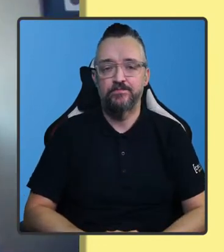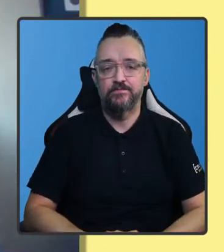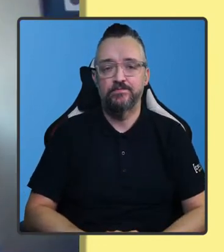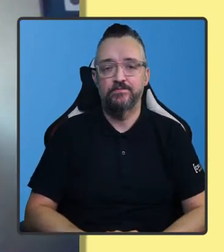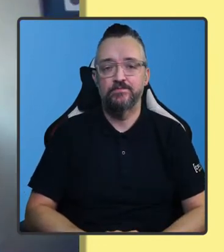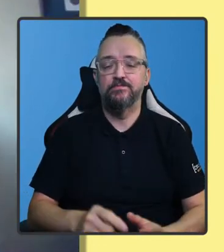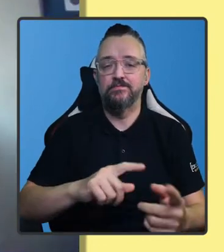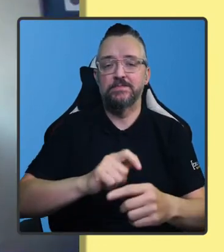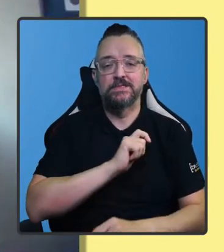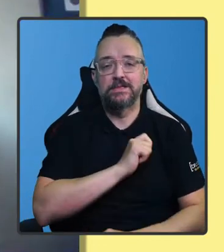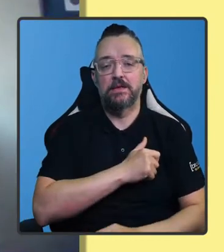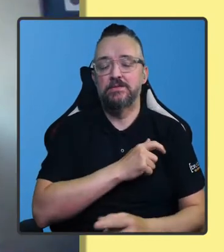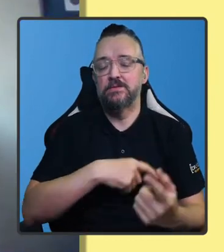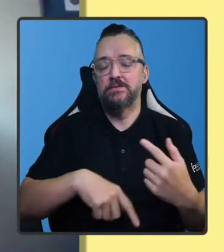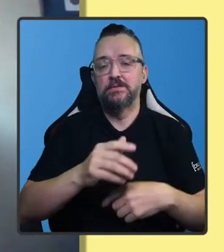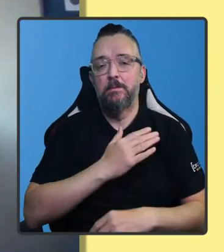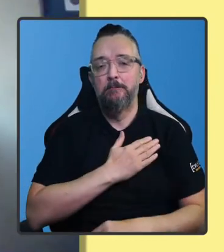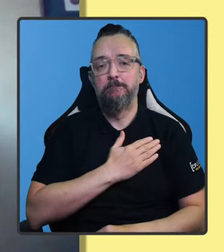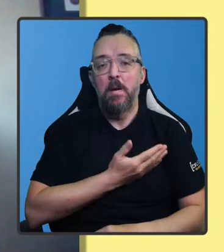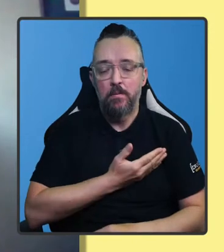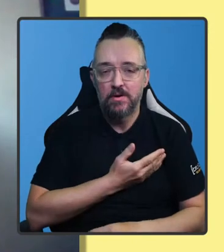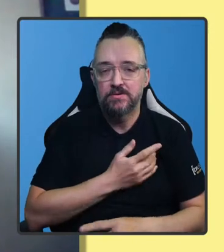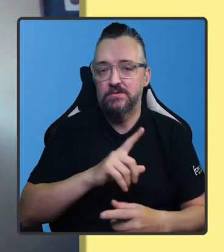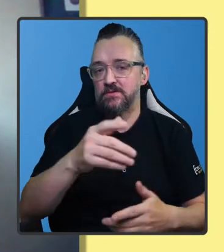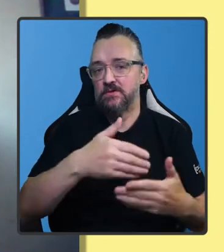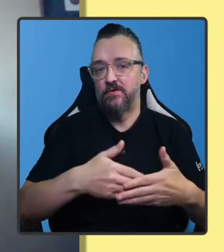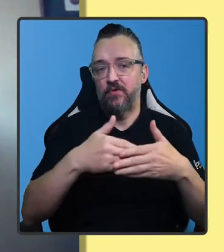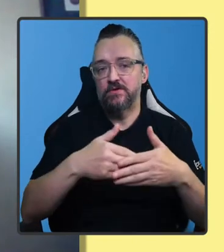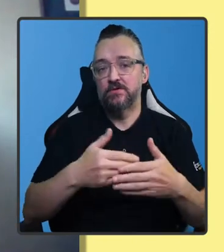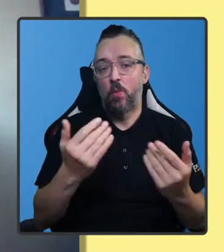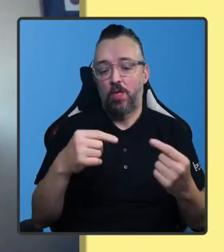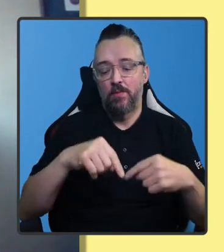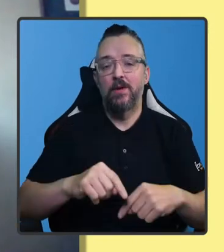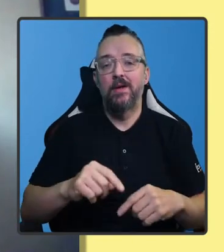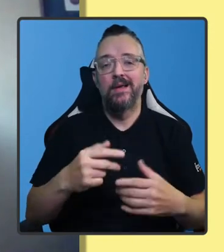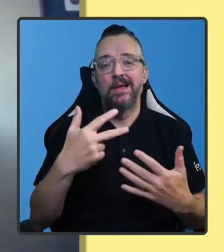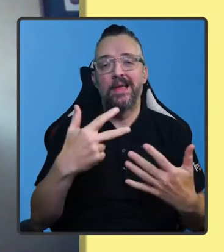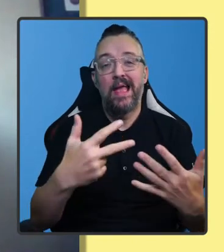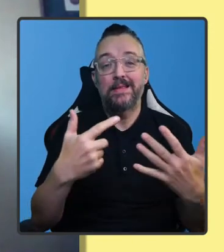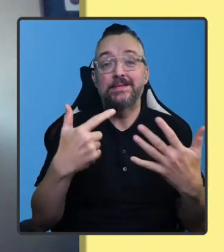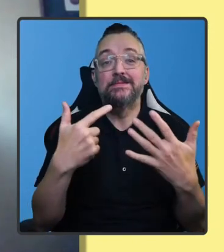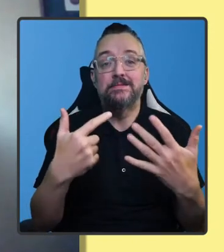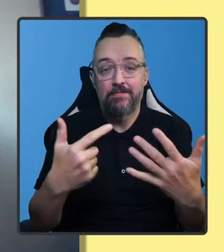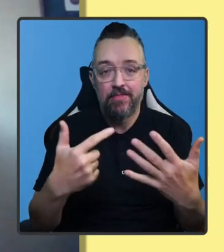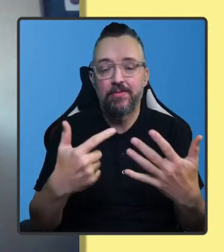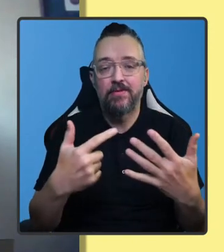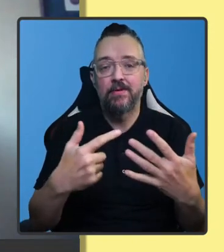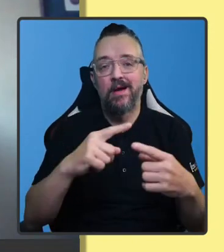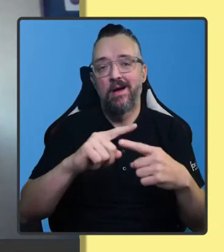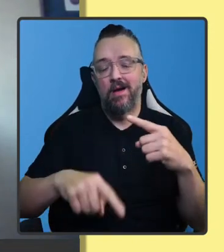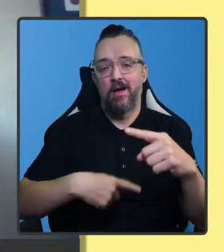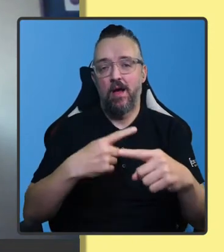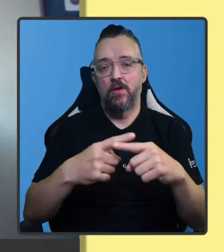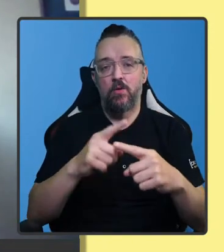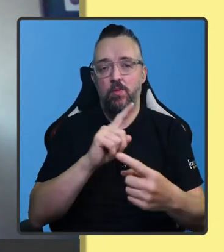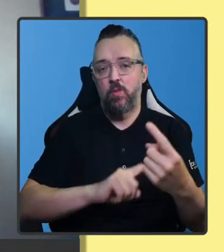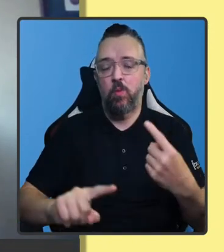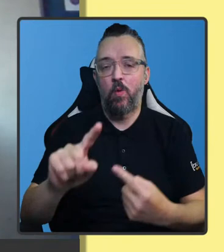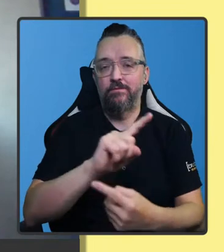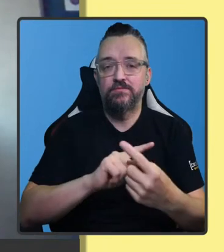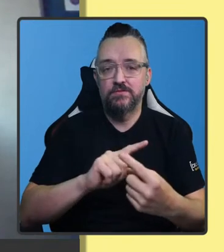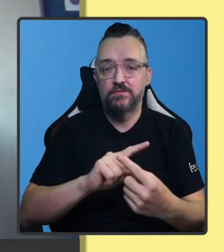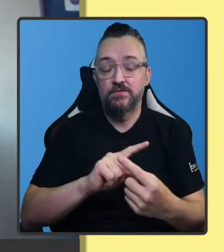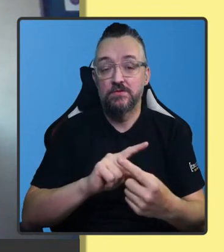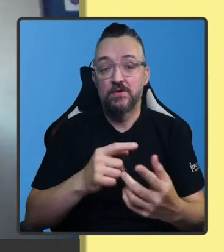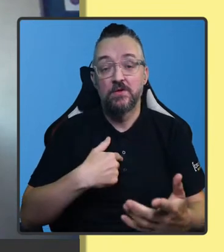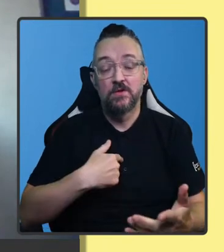Delegates, members and friends, welcome to the 87th SNP Annual National Conference. I dearly